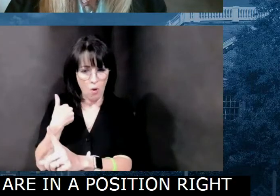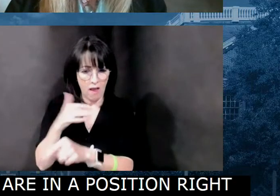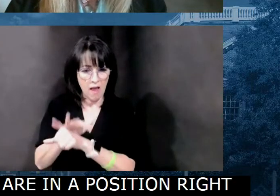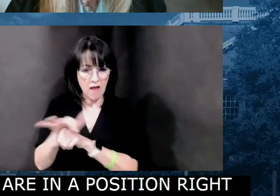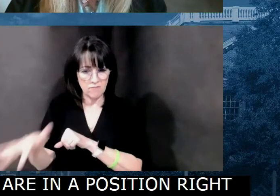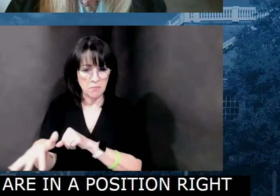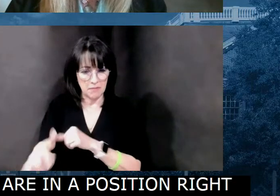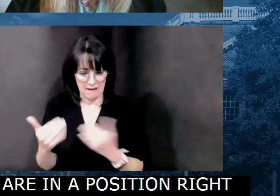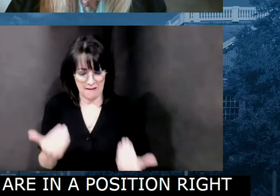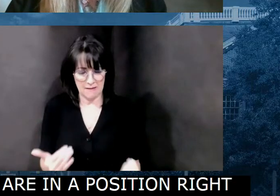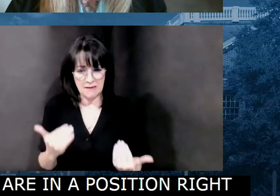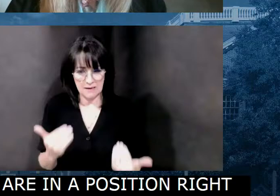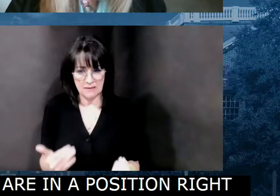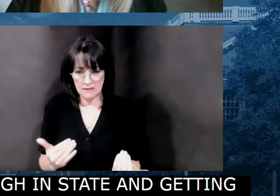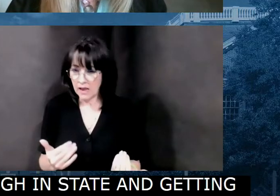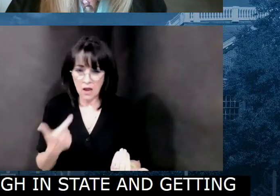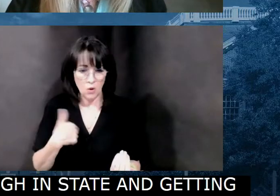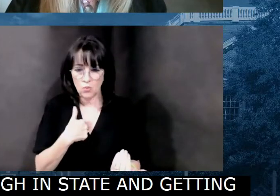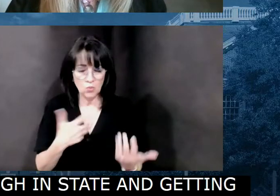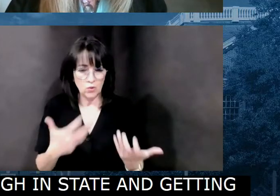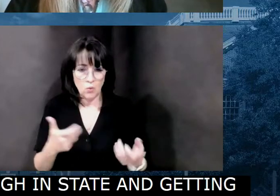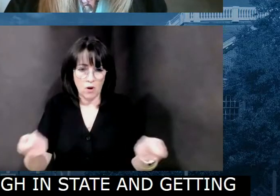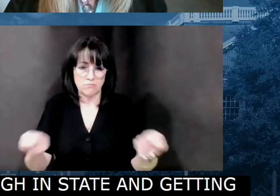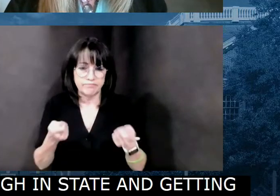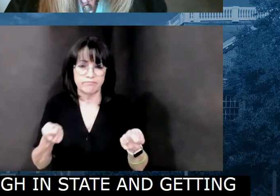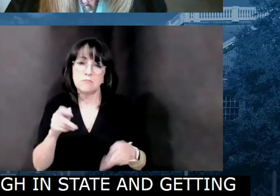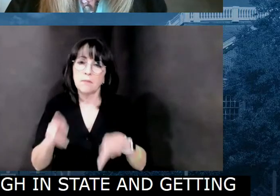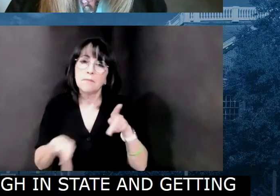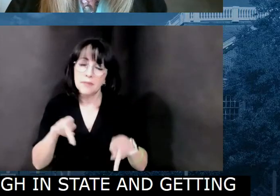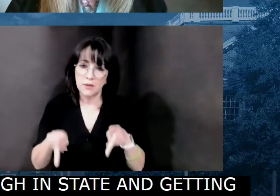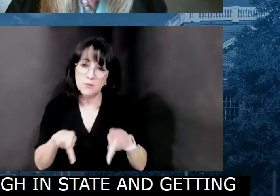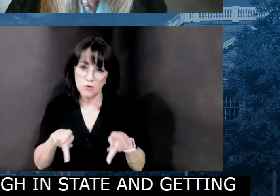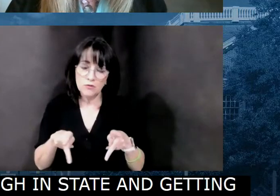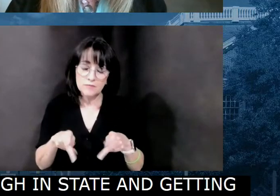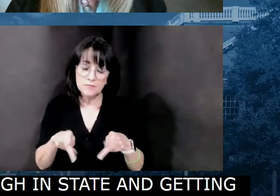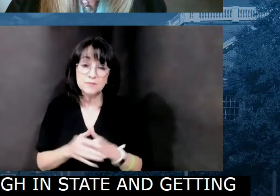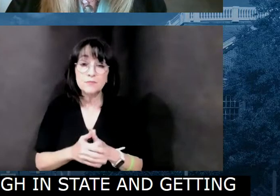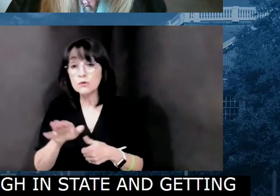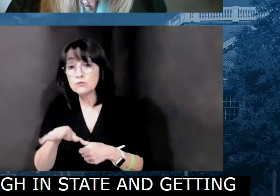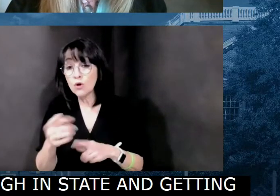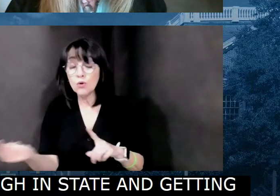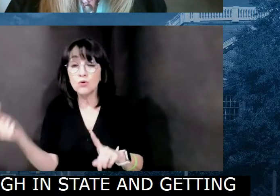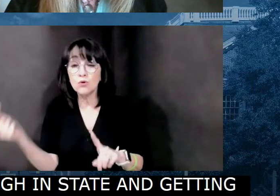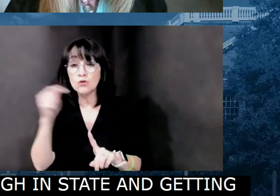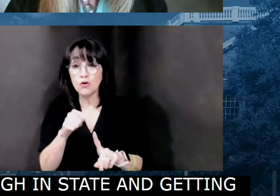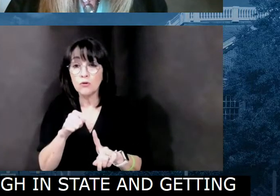can. So going back to the reference to the chart in our